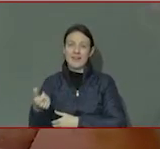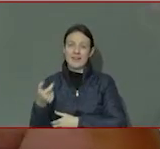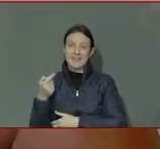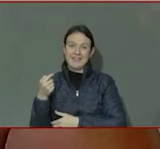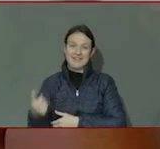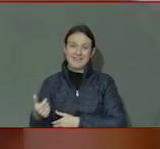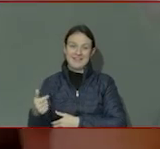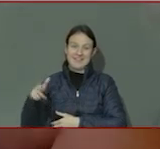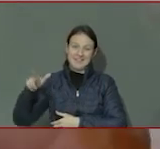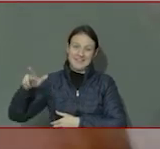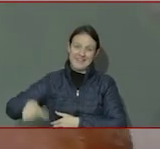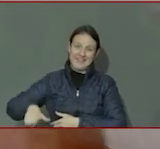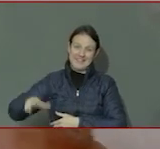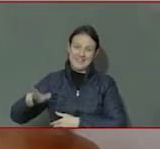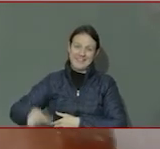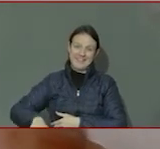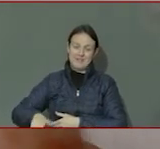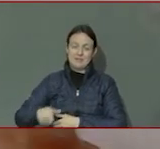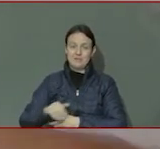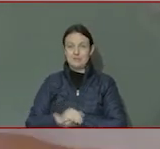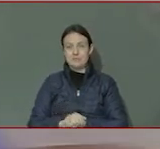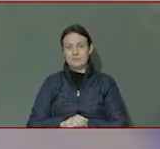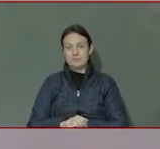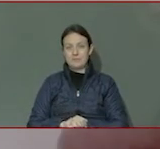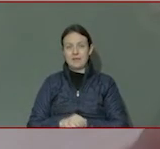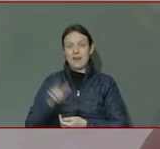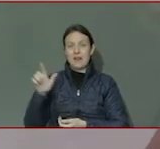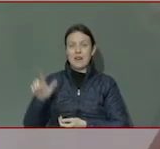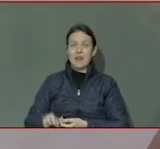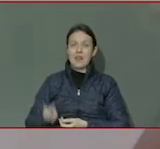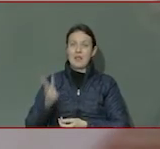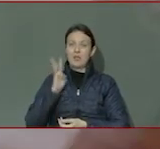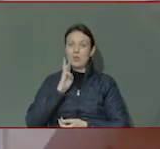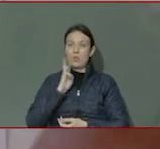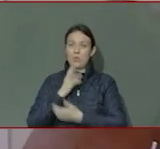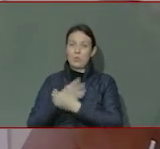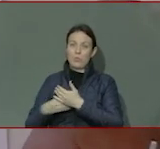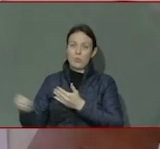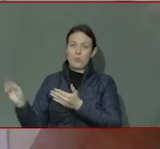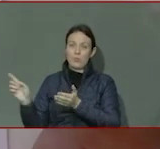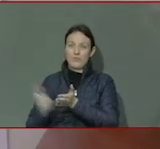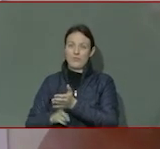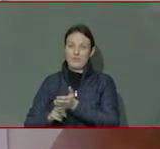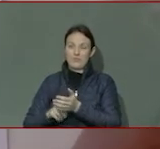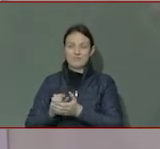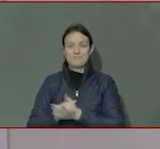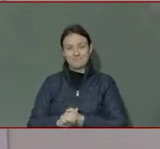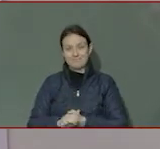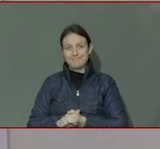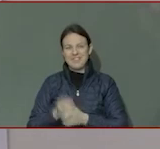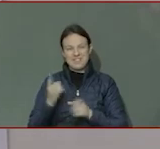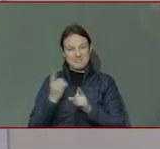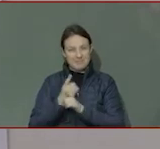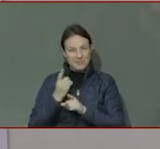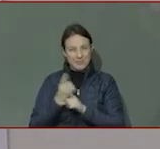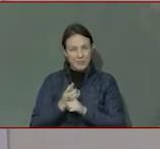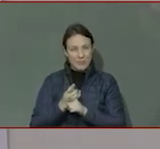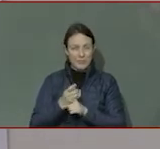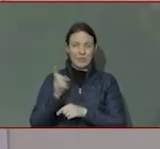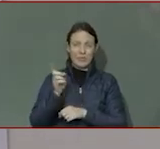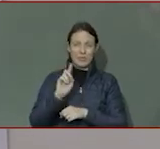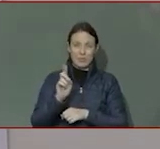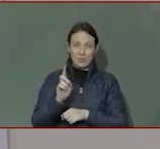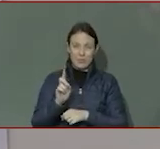Less. So it says here, less water will go out with the urine. It's always what stays behind,